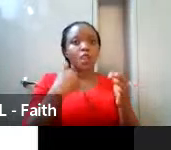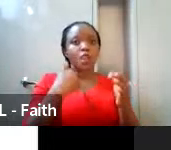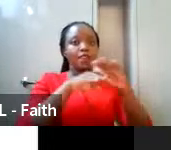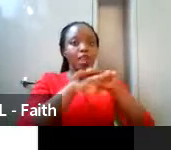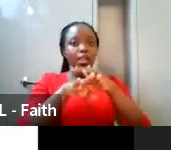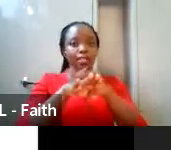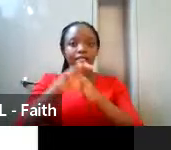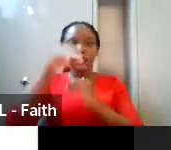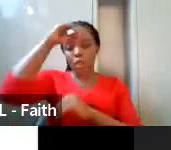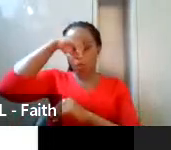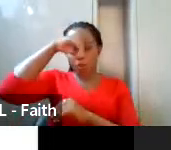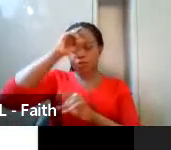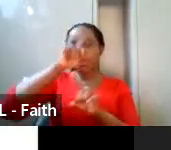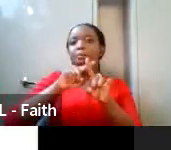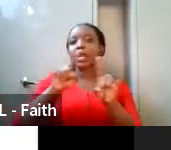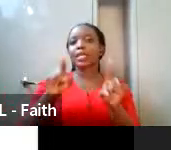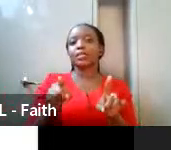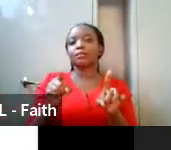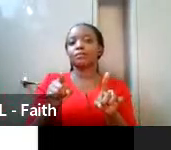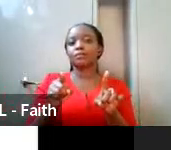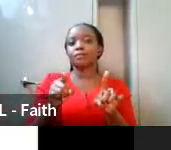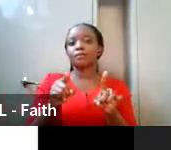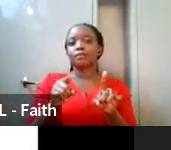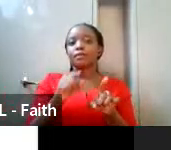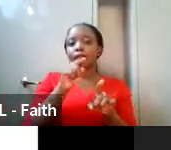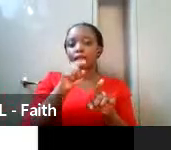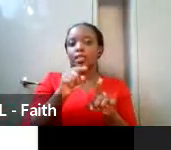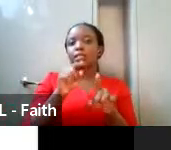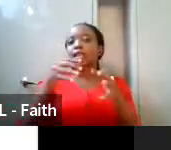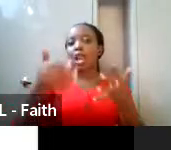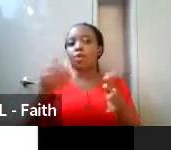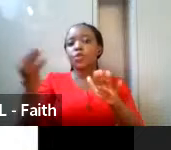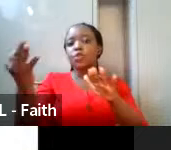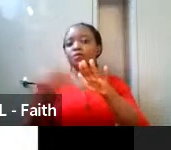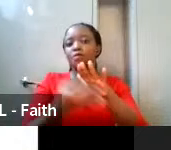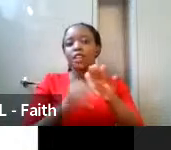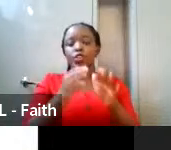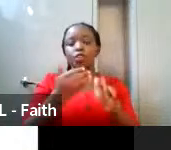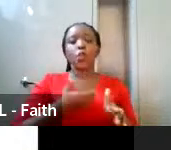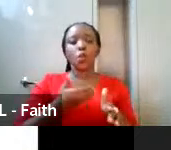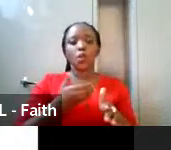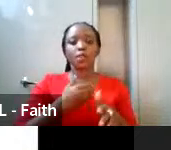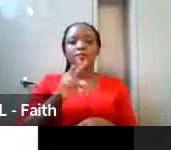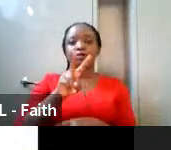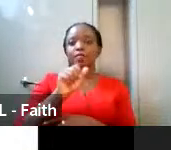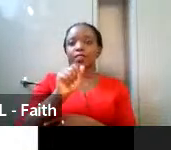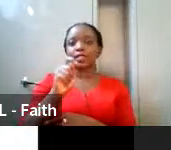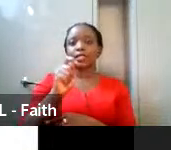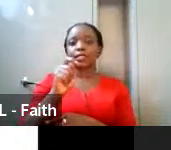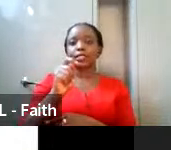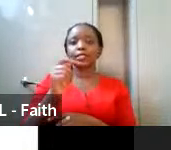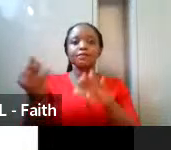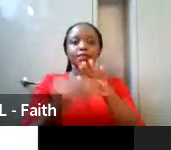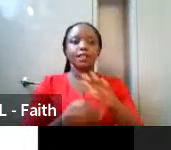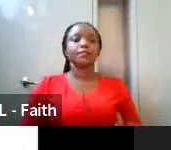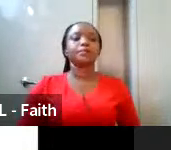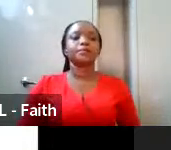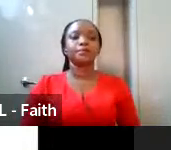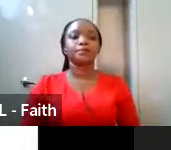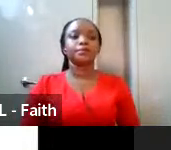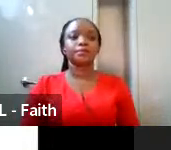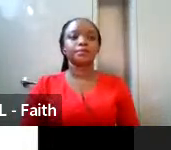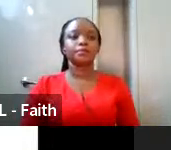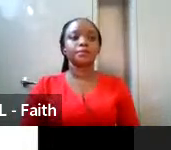but otherwise, that would be how you file your non-VAT return.